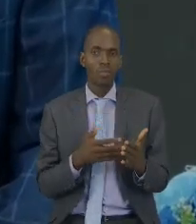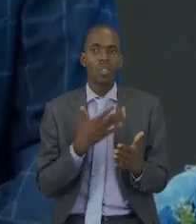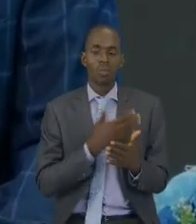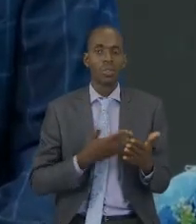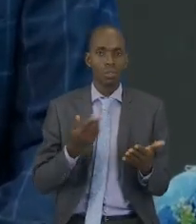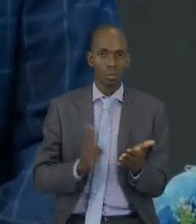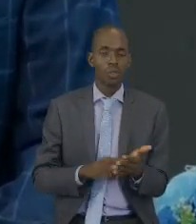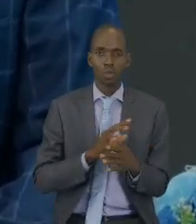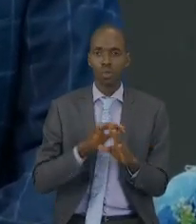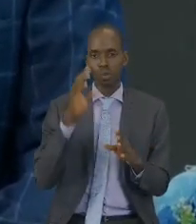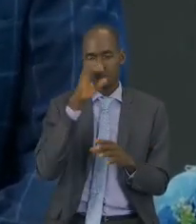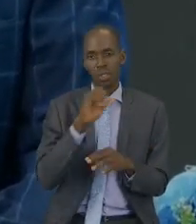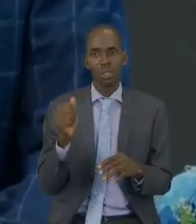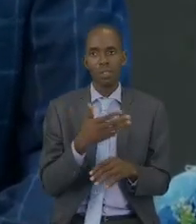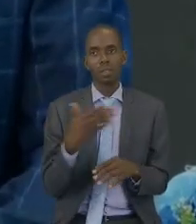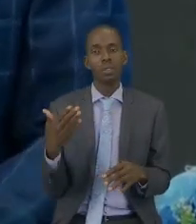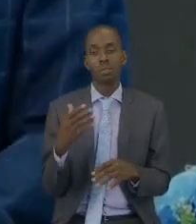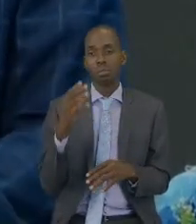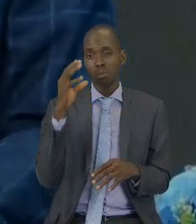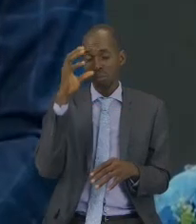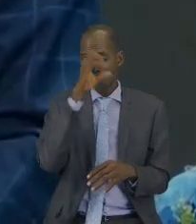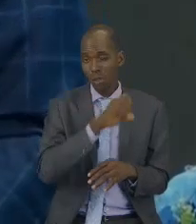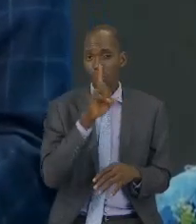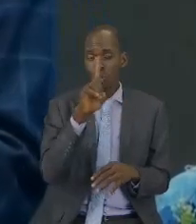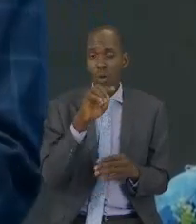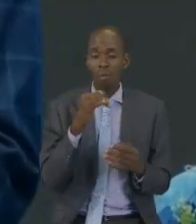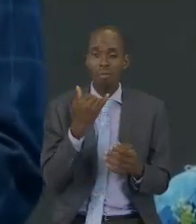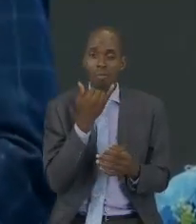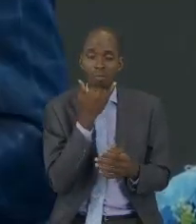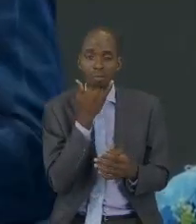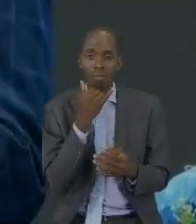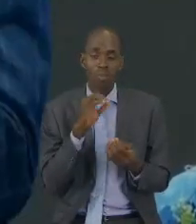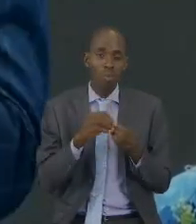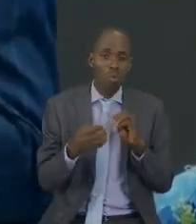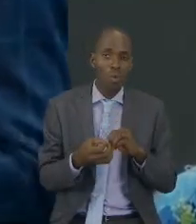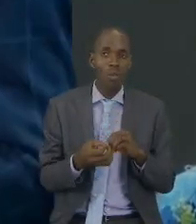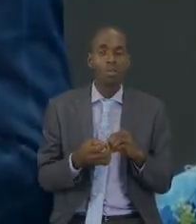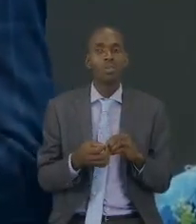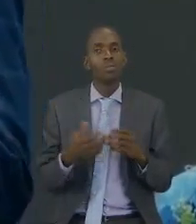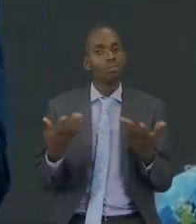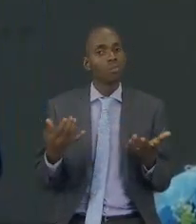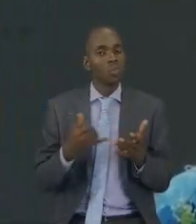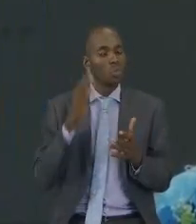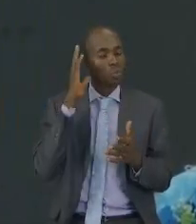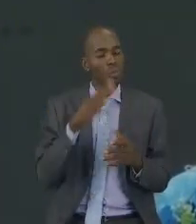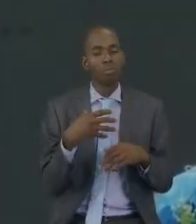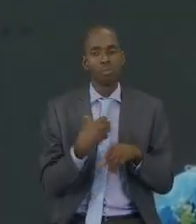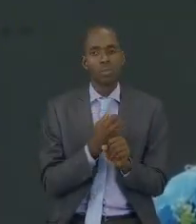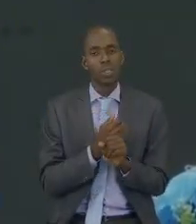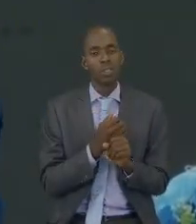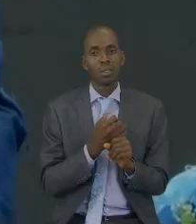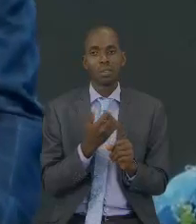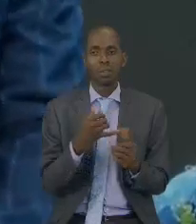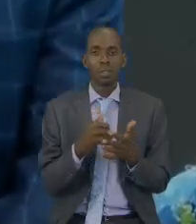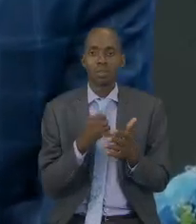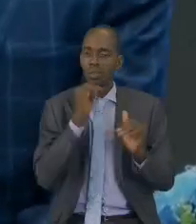anything. Omitting a figure in their telephone number renders the whole thing useless. So please